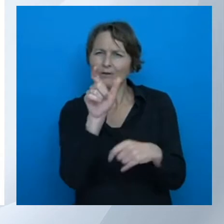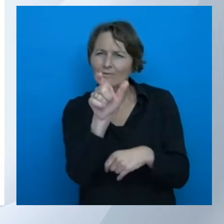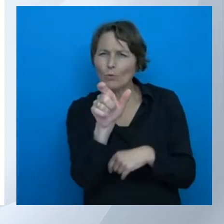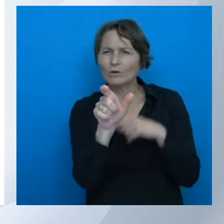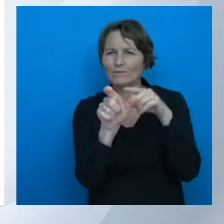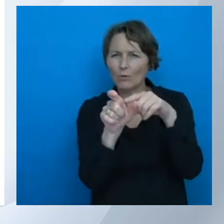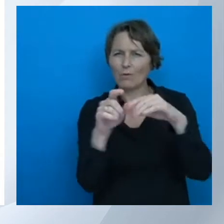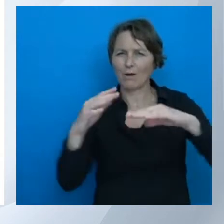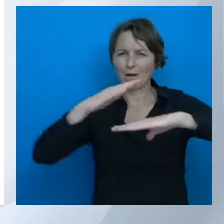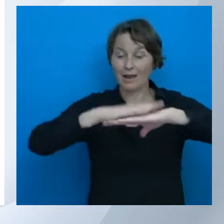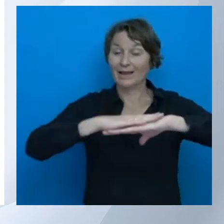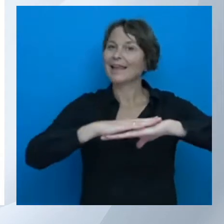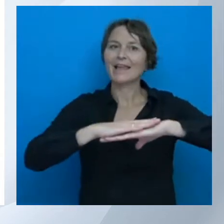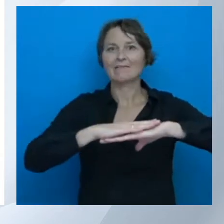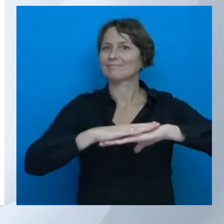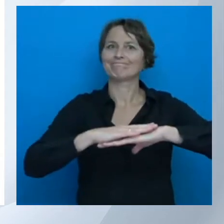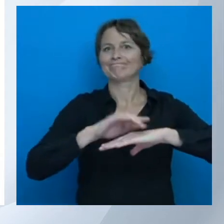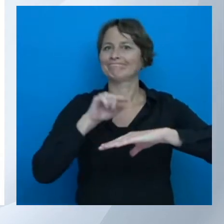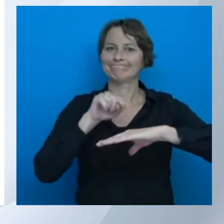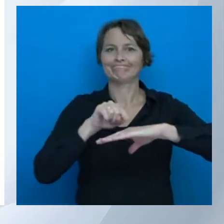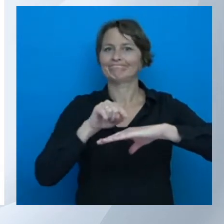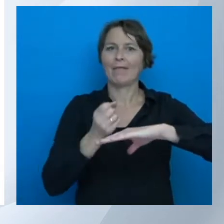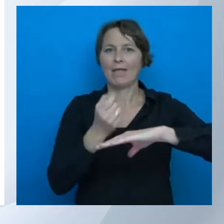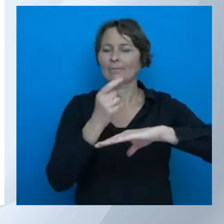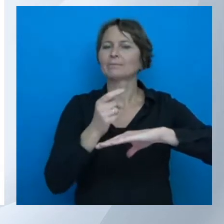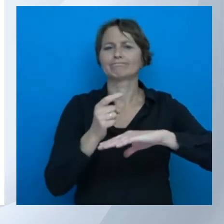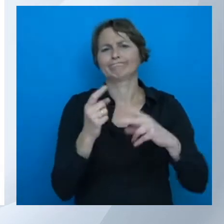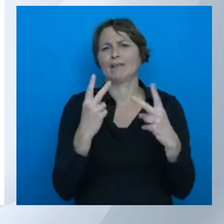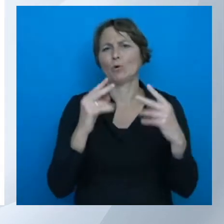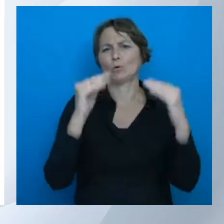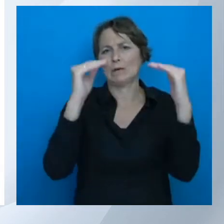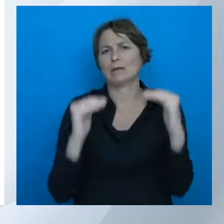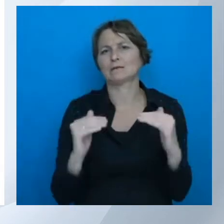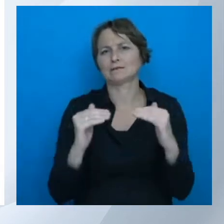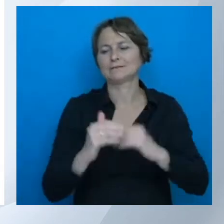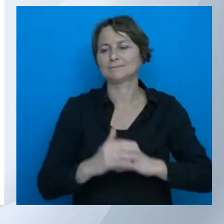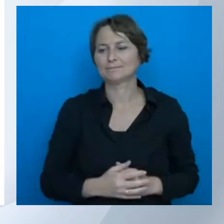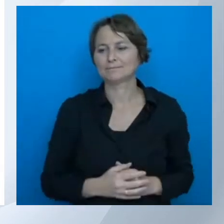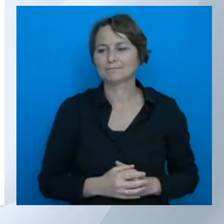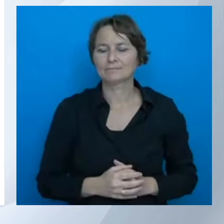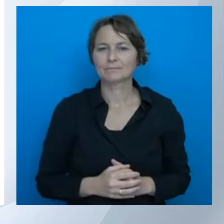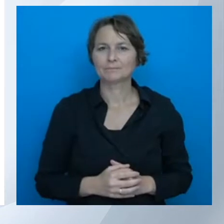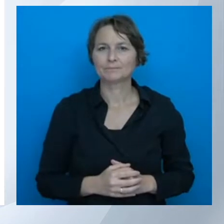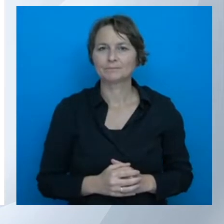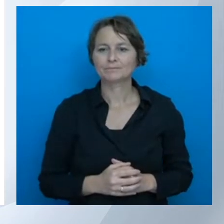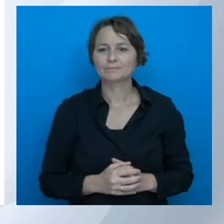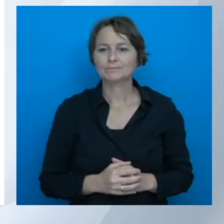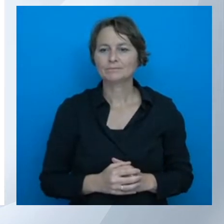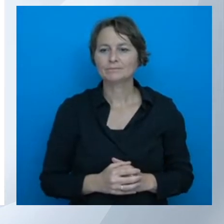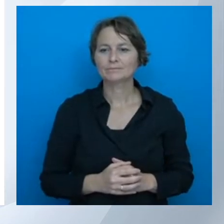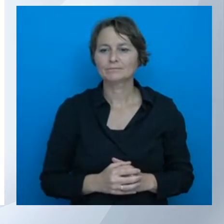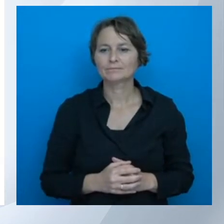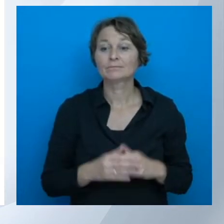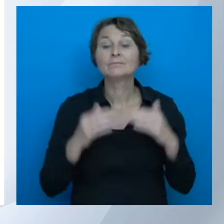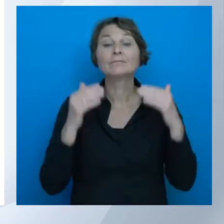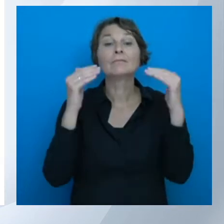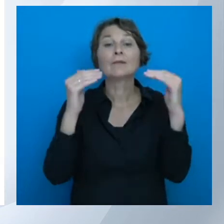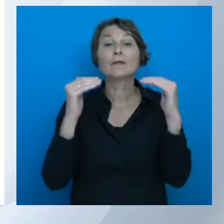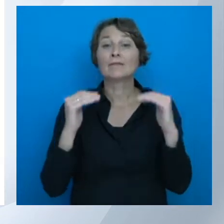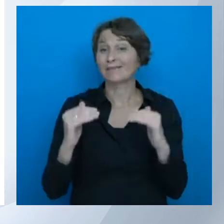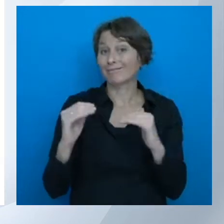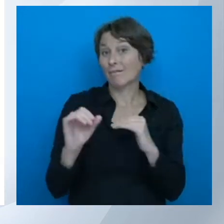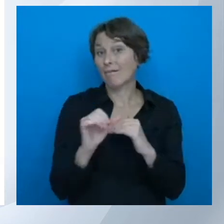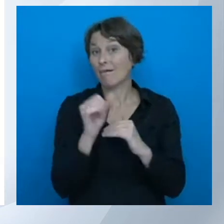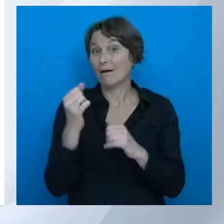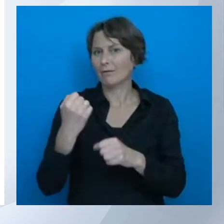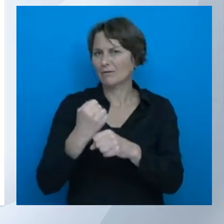it is not important. Then, on the other hand, the loss function tries to minimize the difference between the